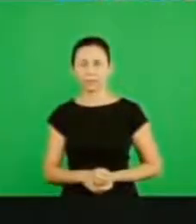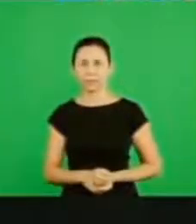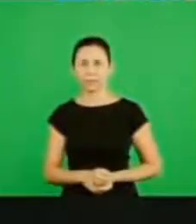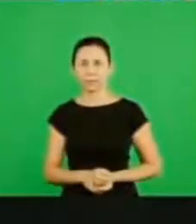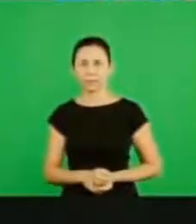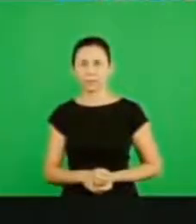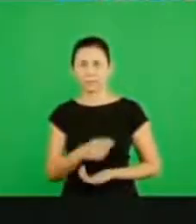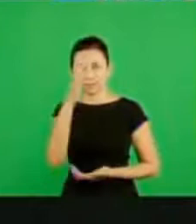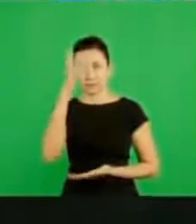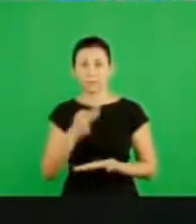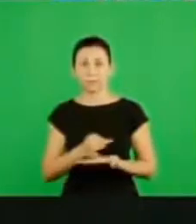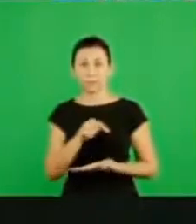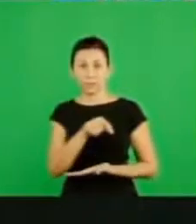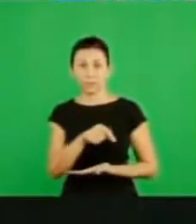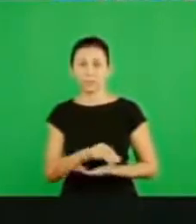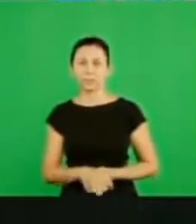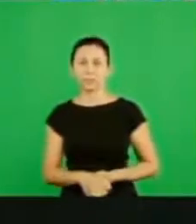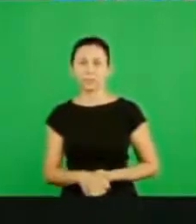this the faith